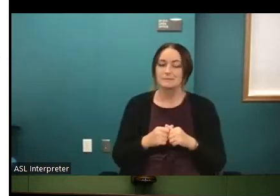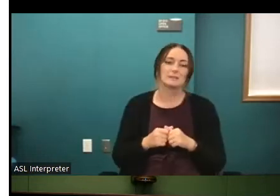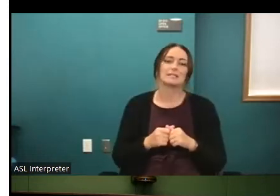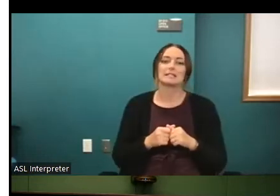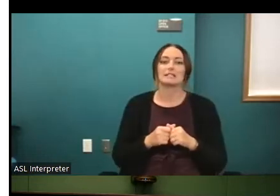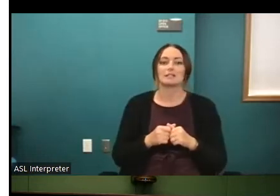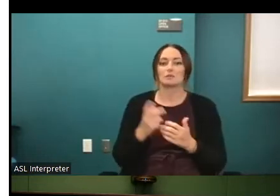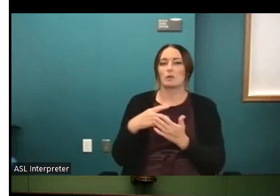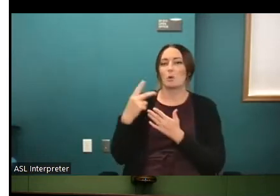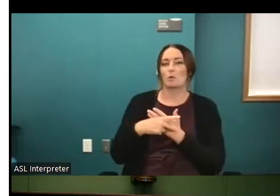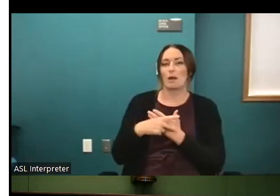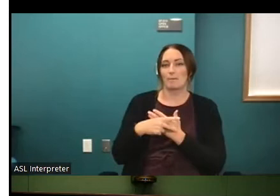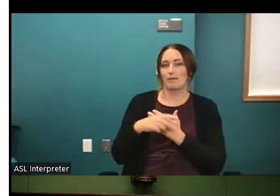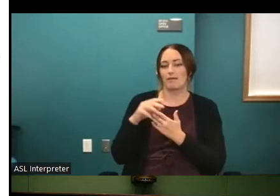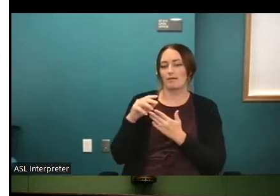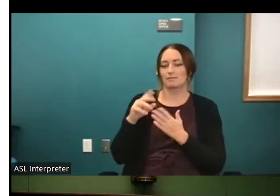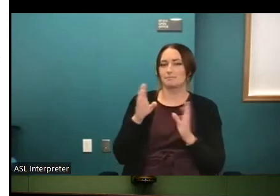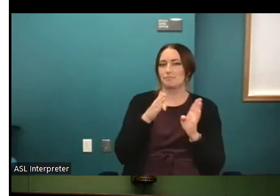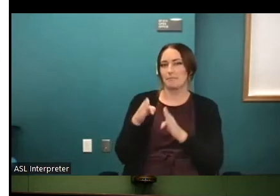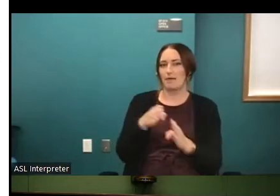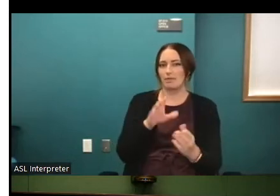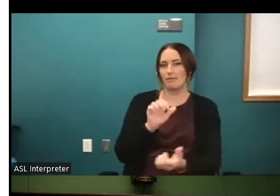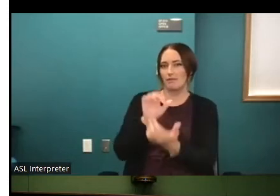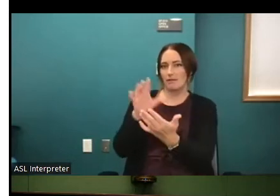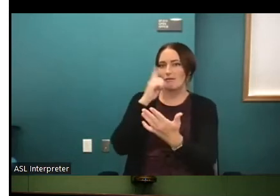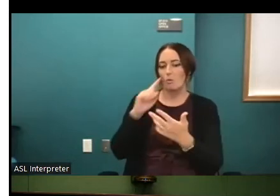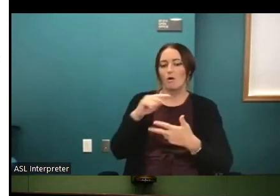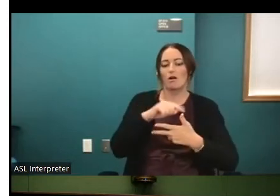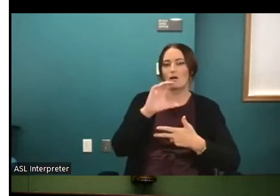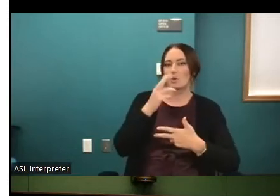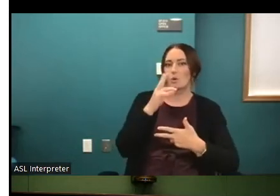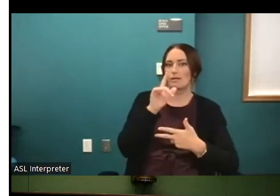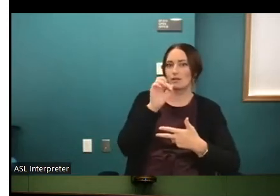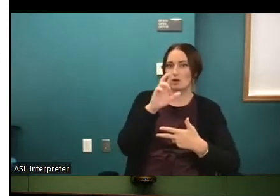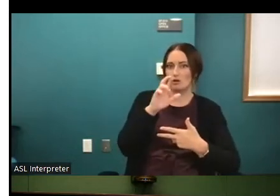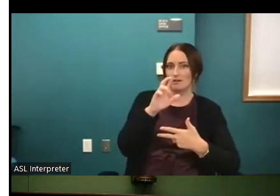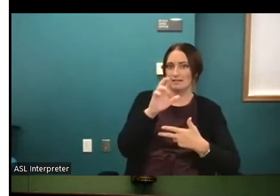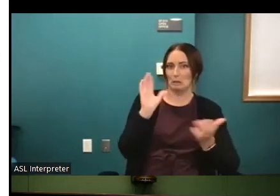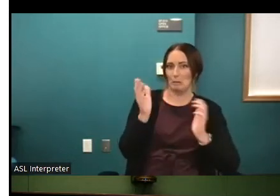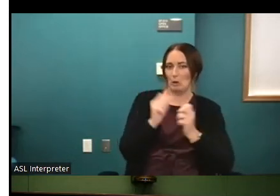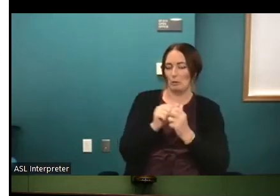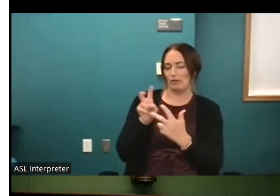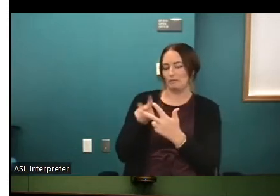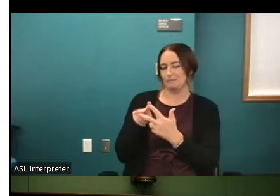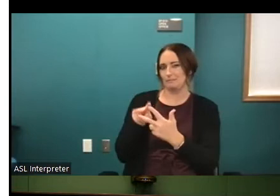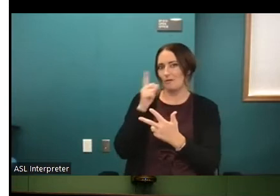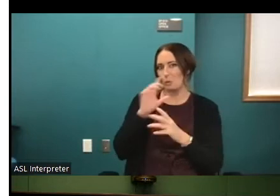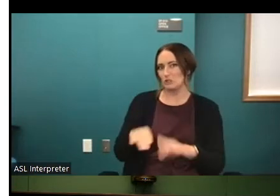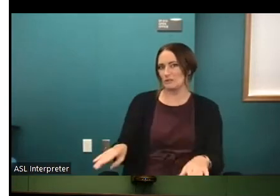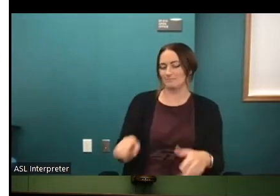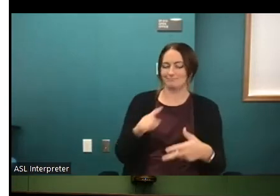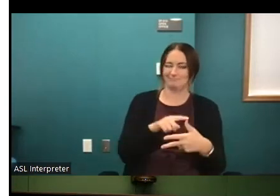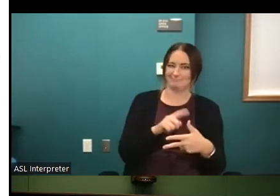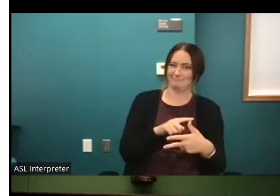the programming method for Cochlear versus the other two, at least for littles, is just, it makes more